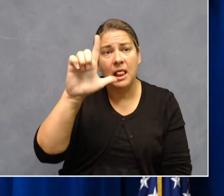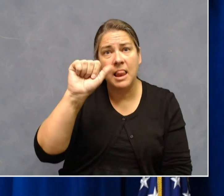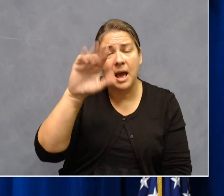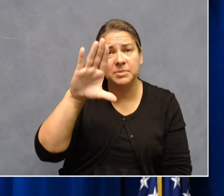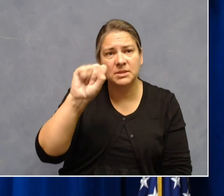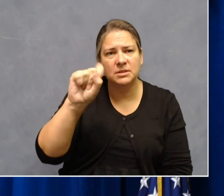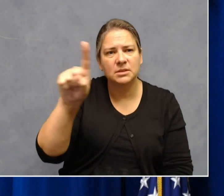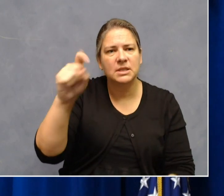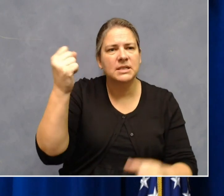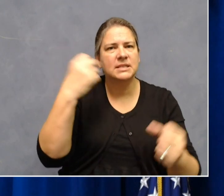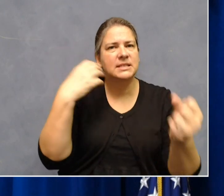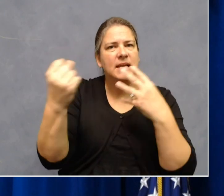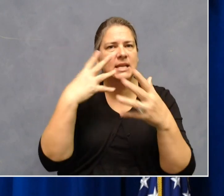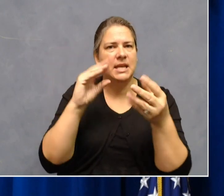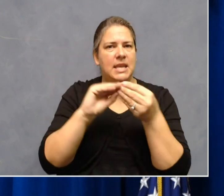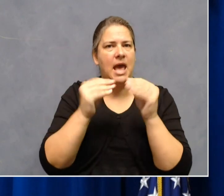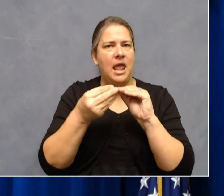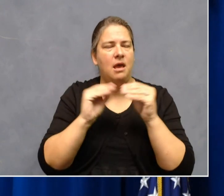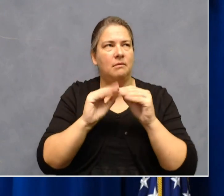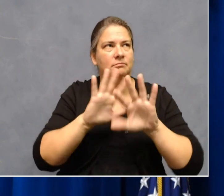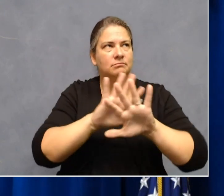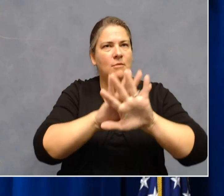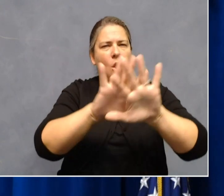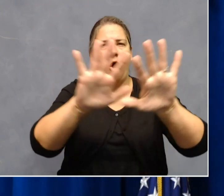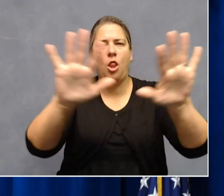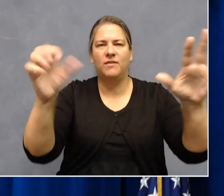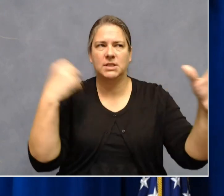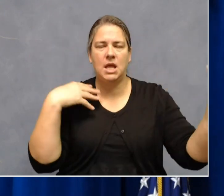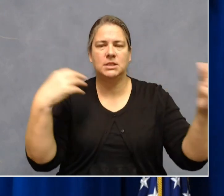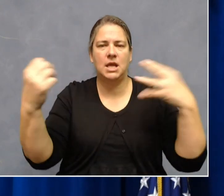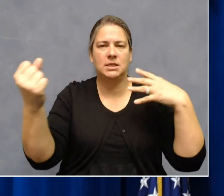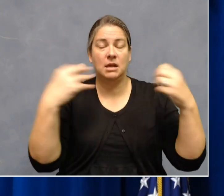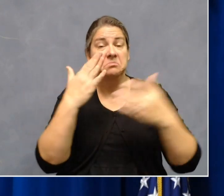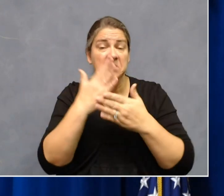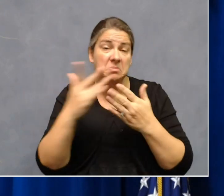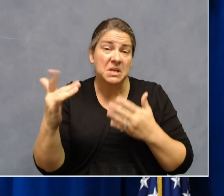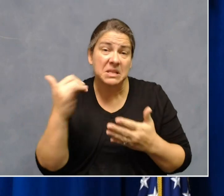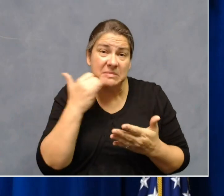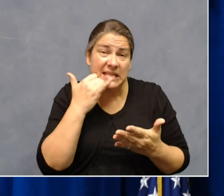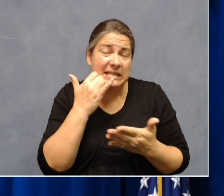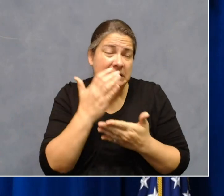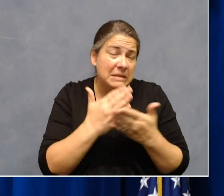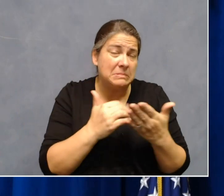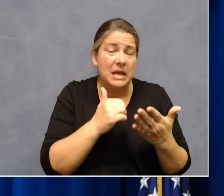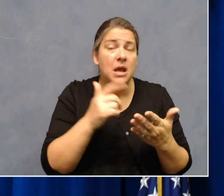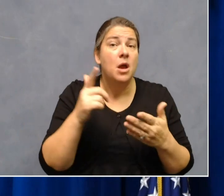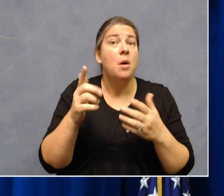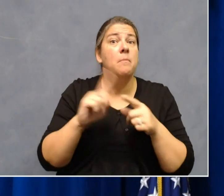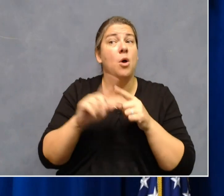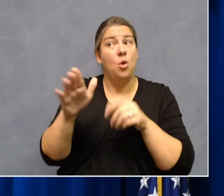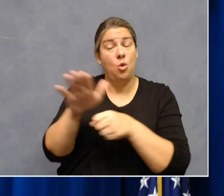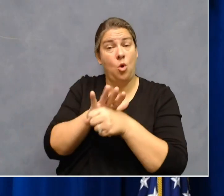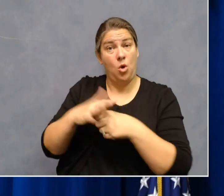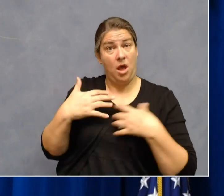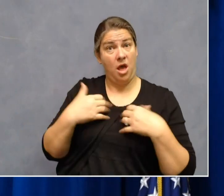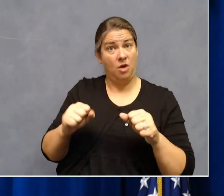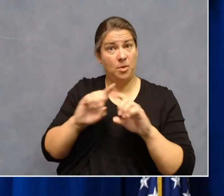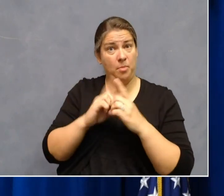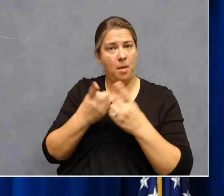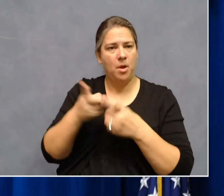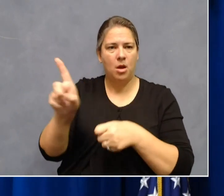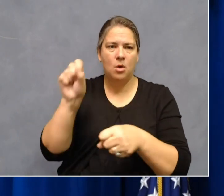mistakes on their end. There's all of our local health departments who work really hard, but need more people and more funding. And we've